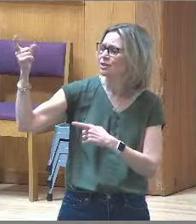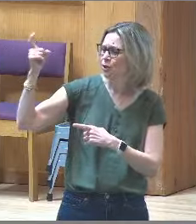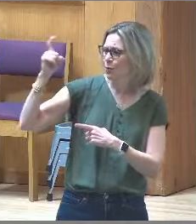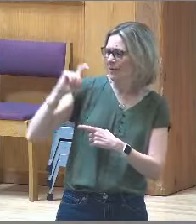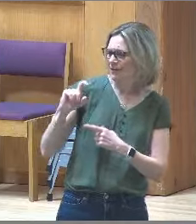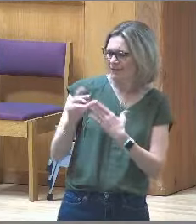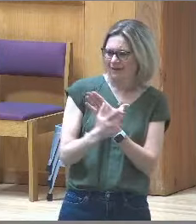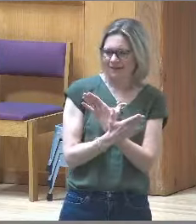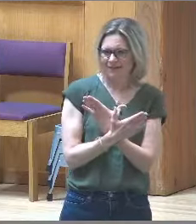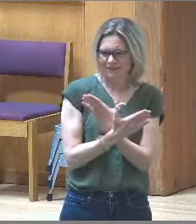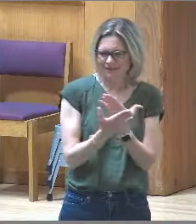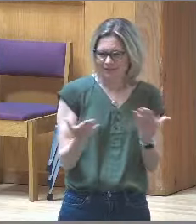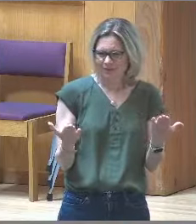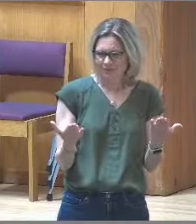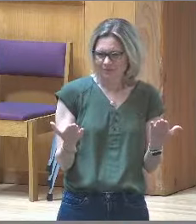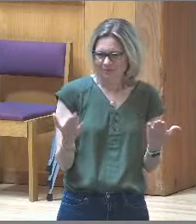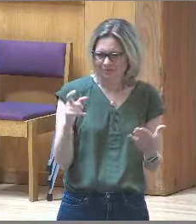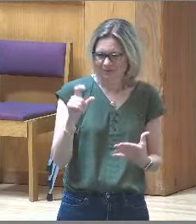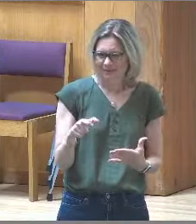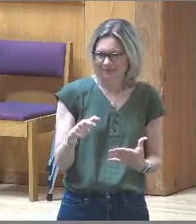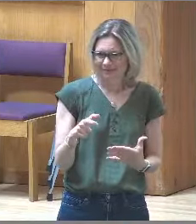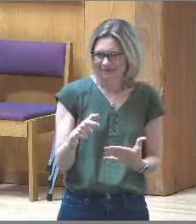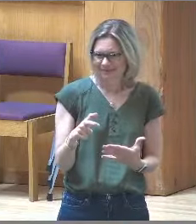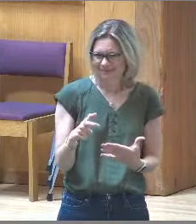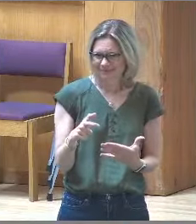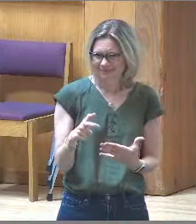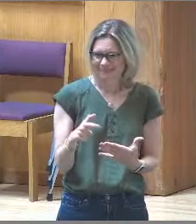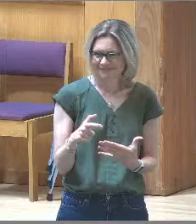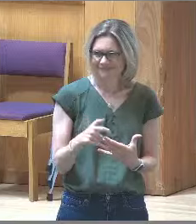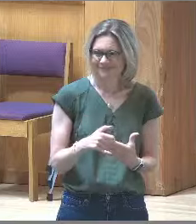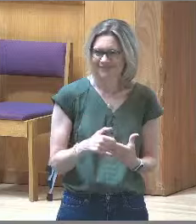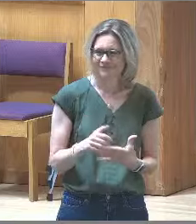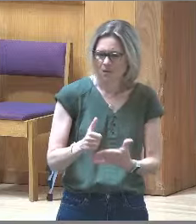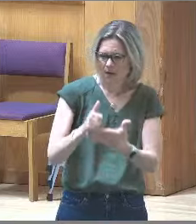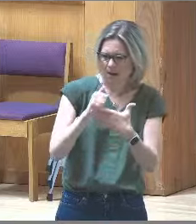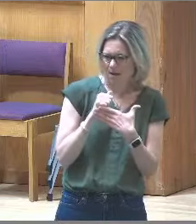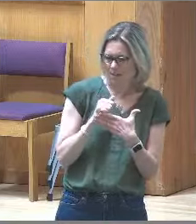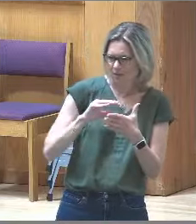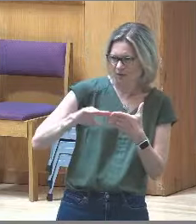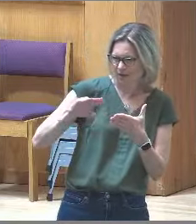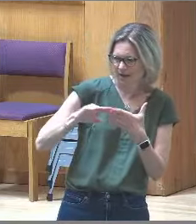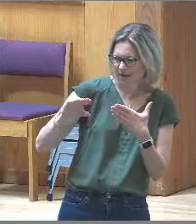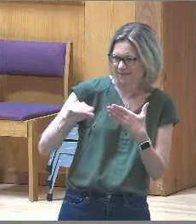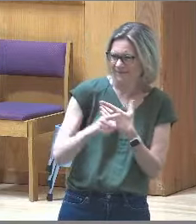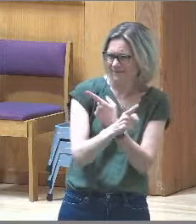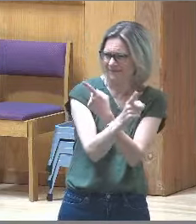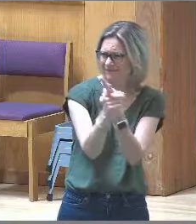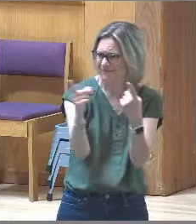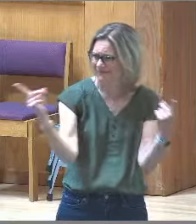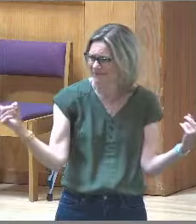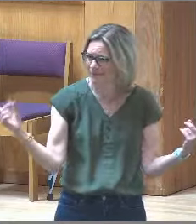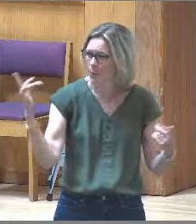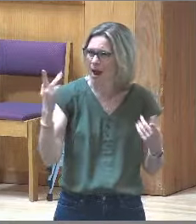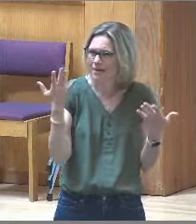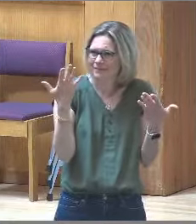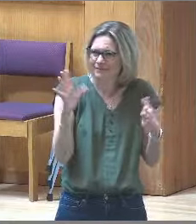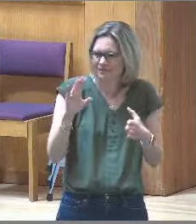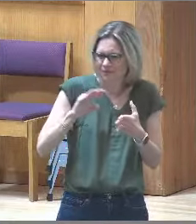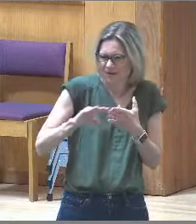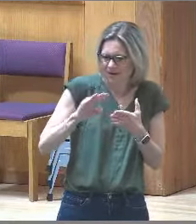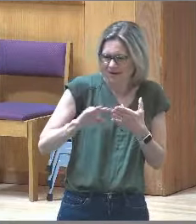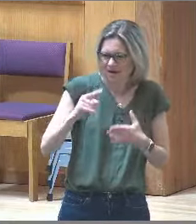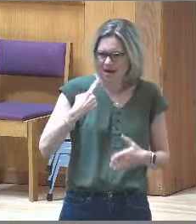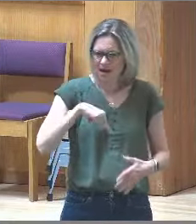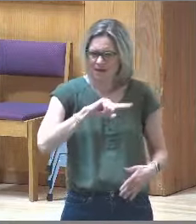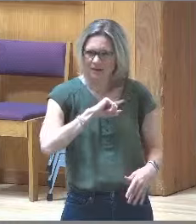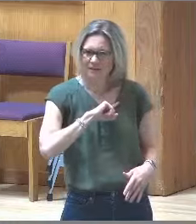need, that you help us to forgive others because you have forgiven us, and that